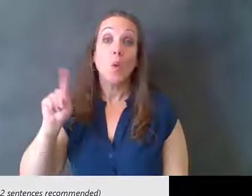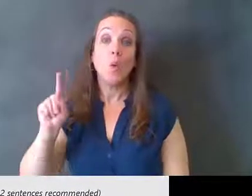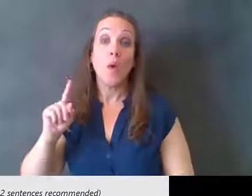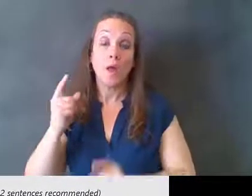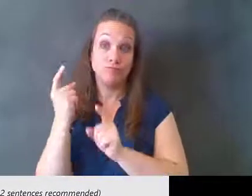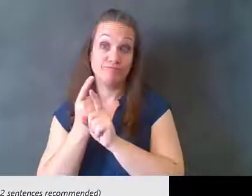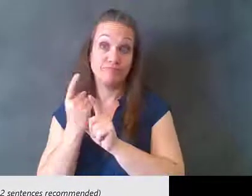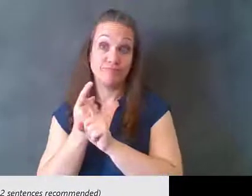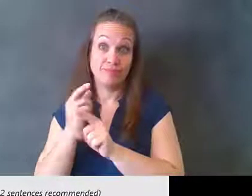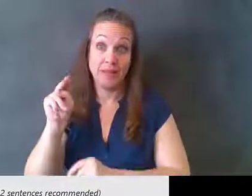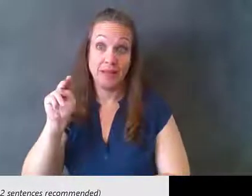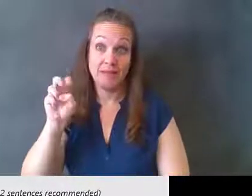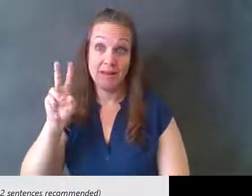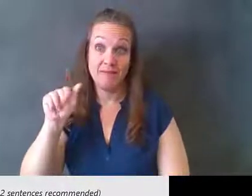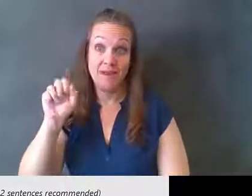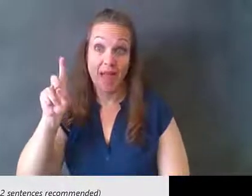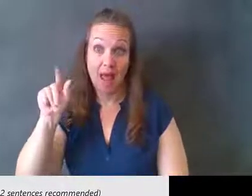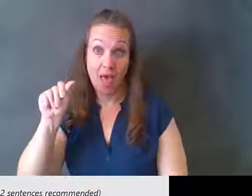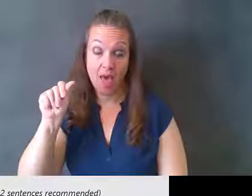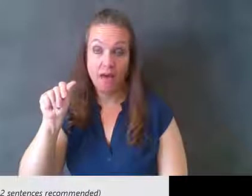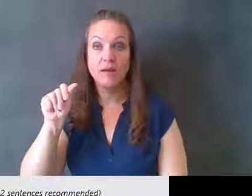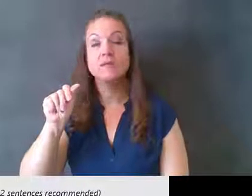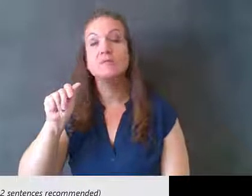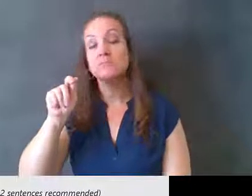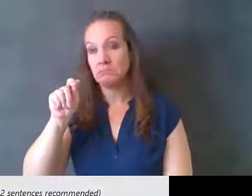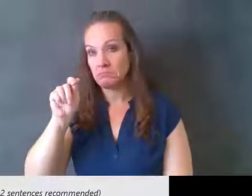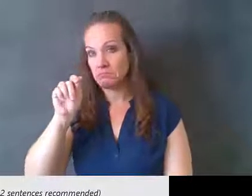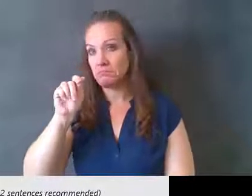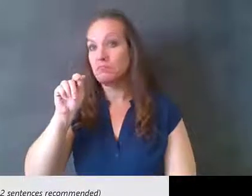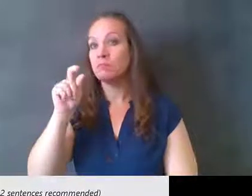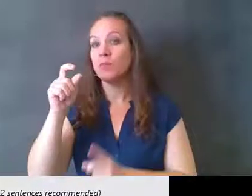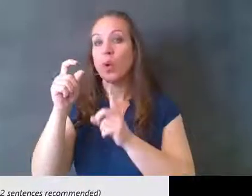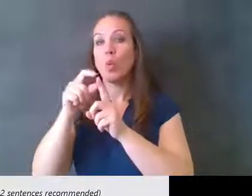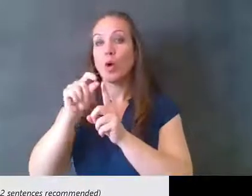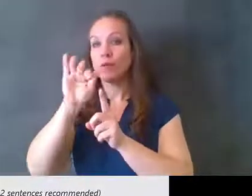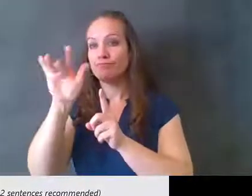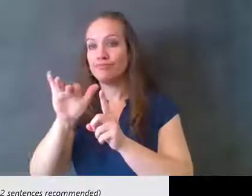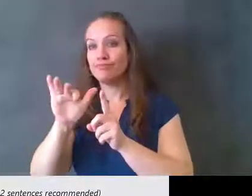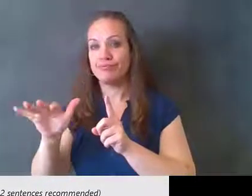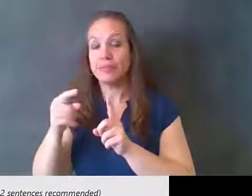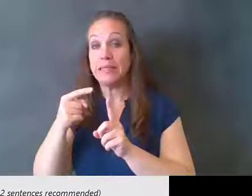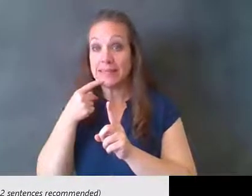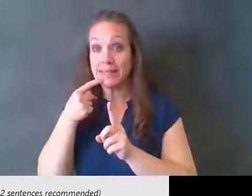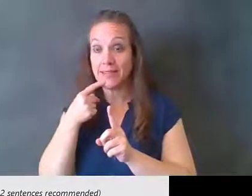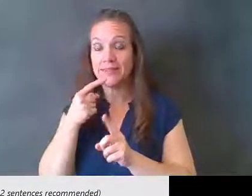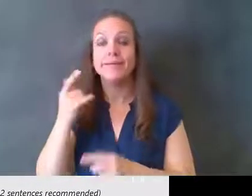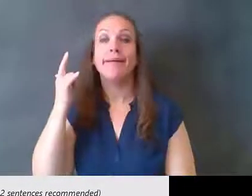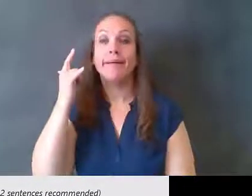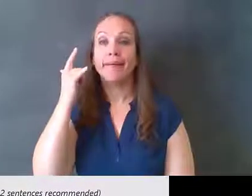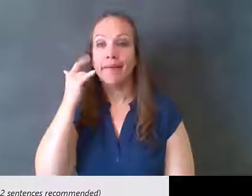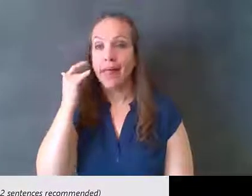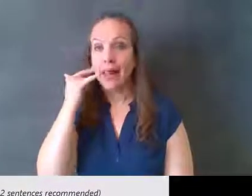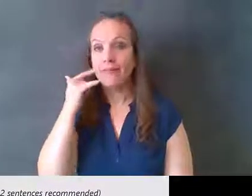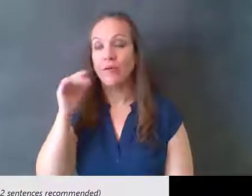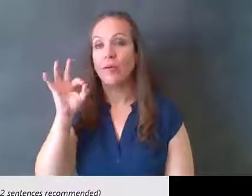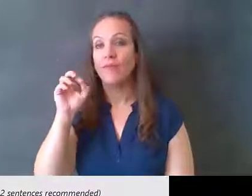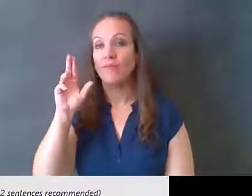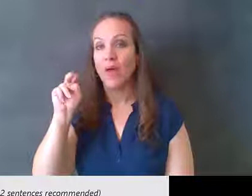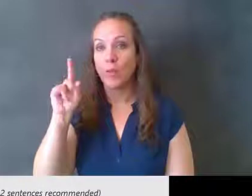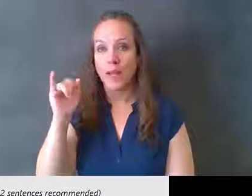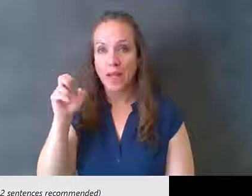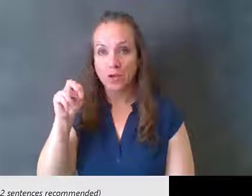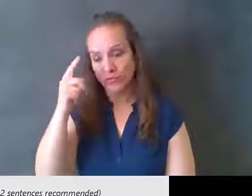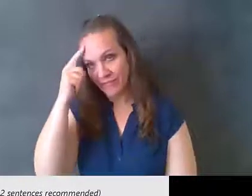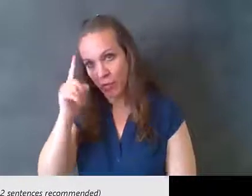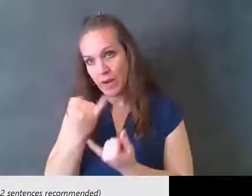text says California Foundation for Independent Living